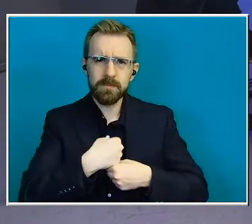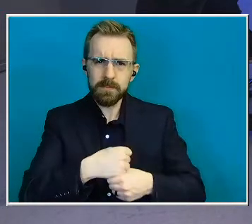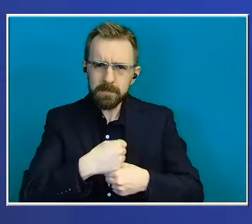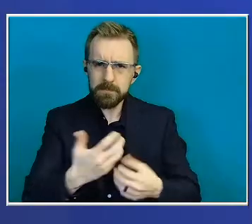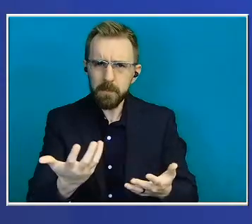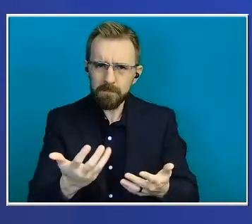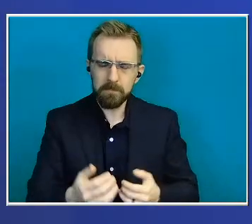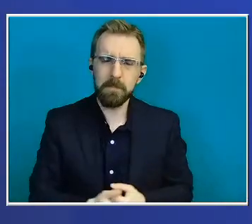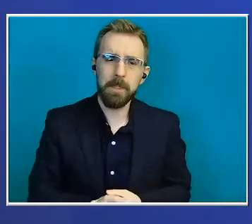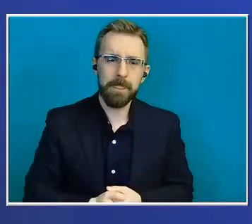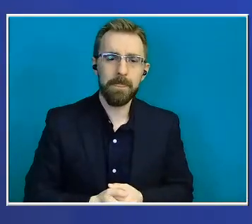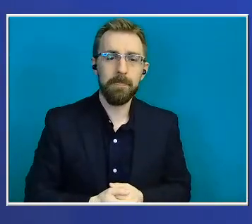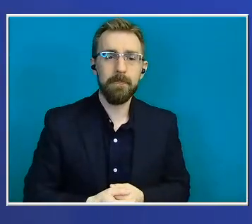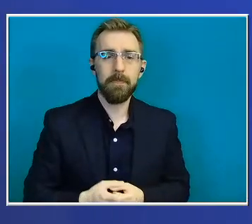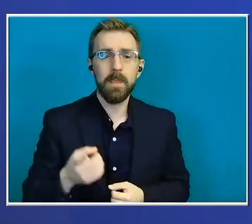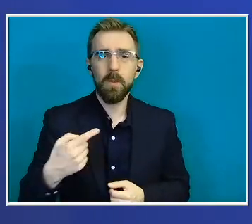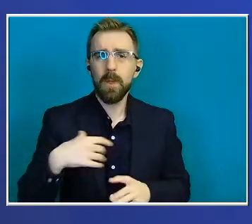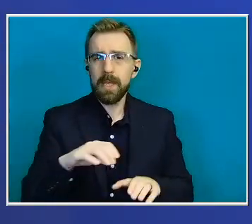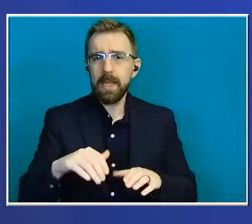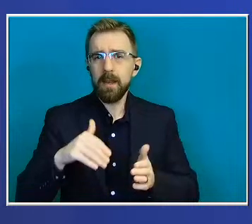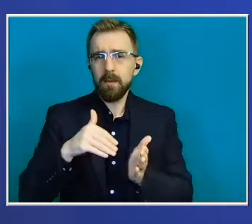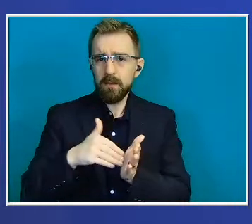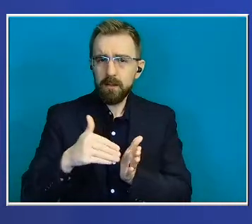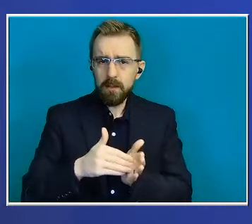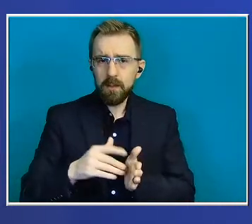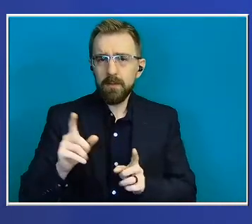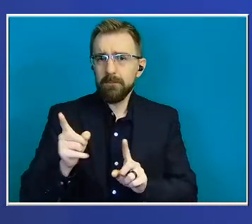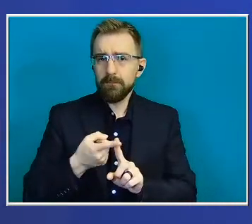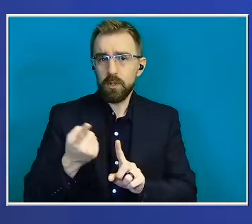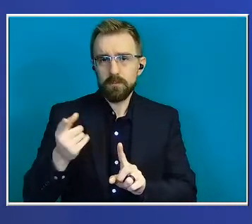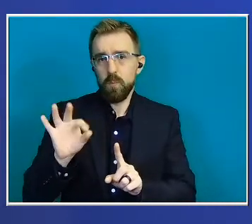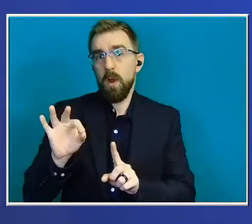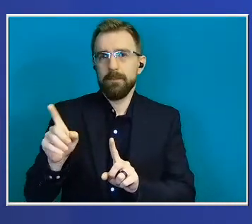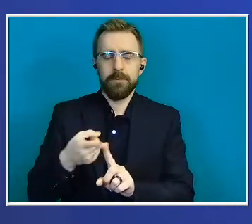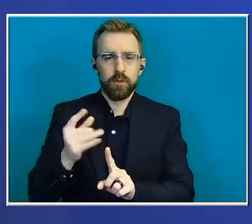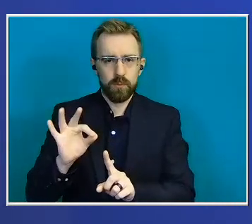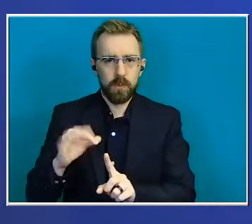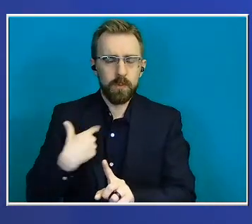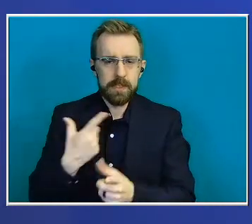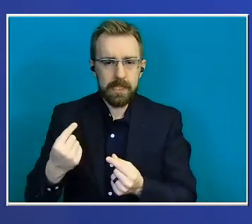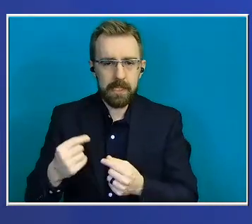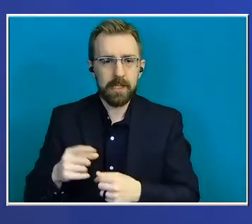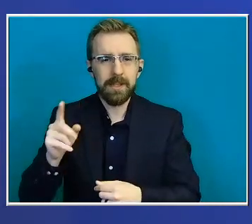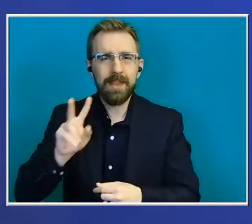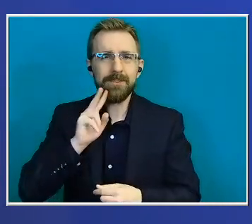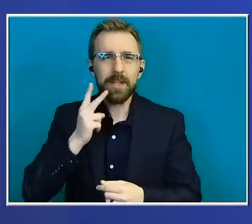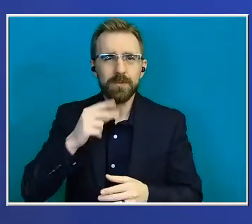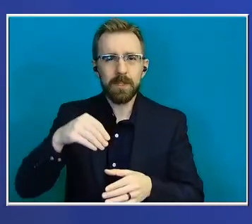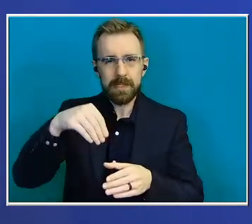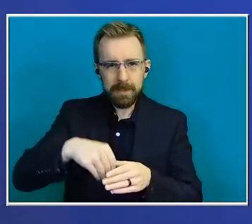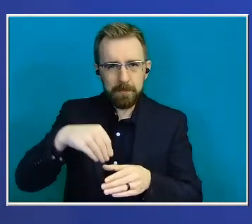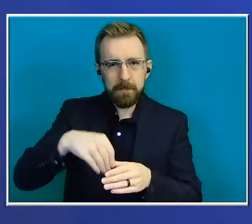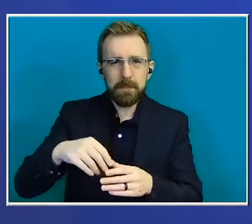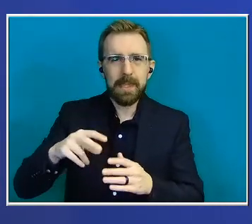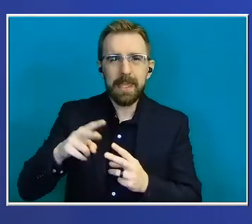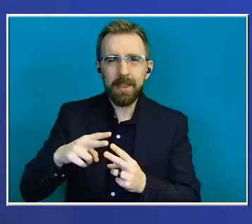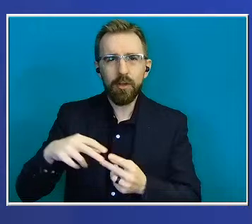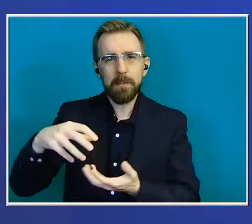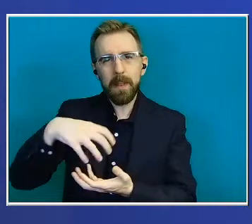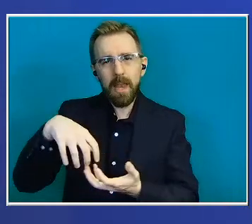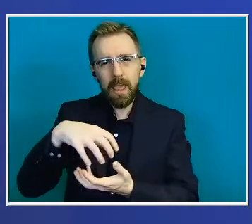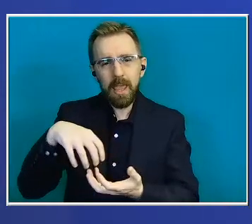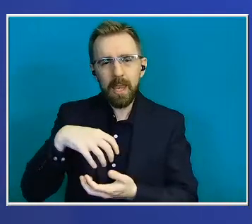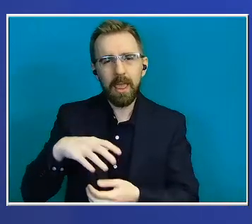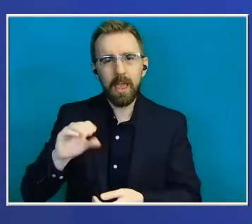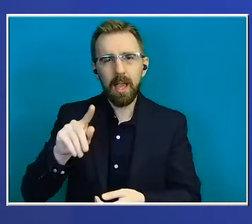one we did the most was one of the first ones we did, and it was like a vegetable dip that used either blended cottage cheese